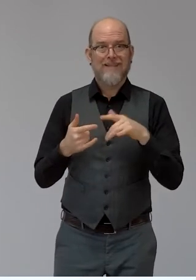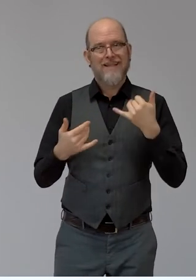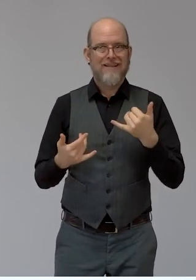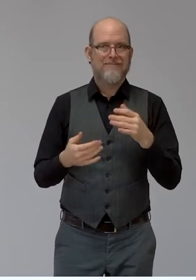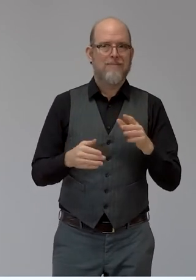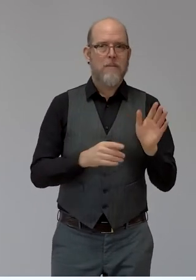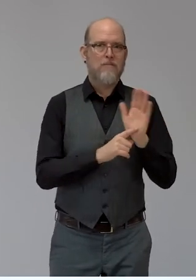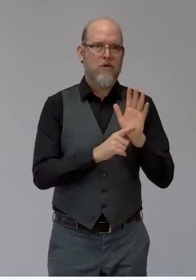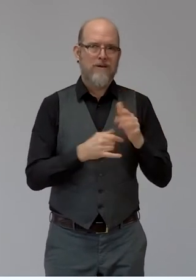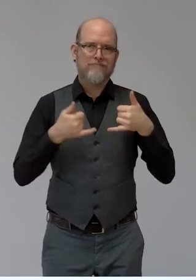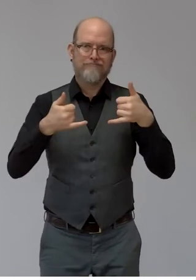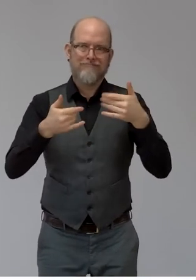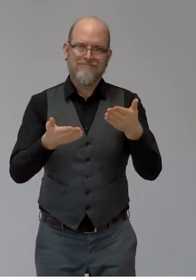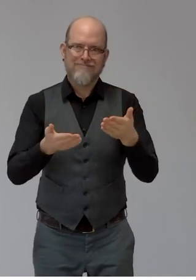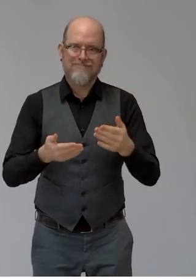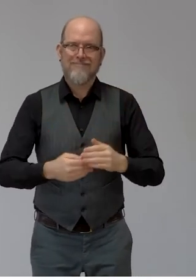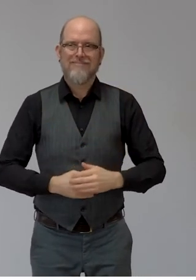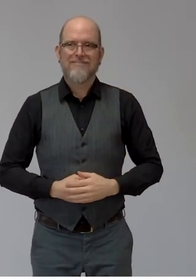Great.